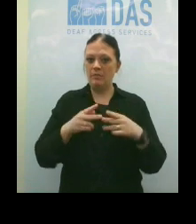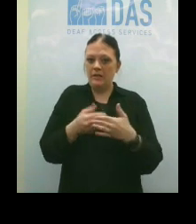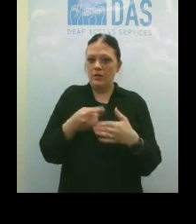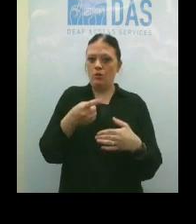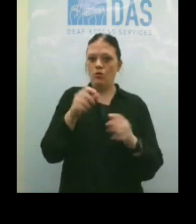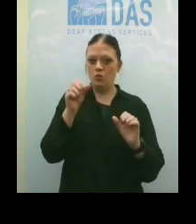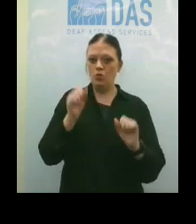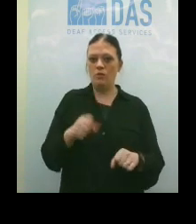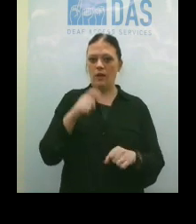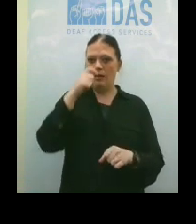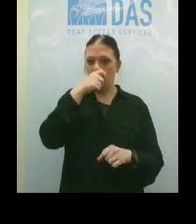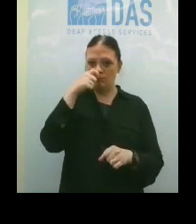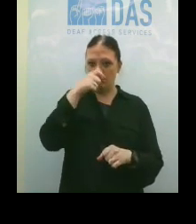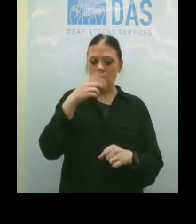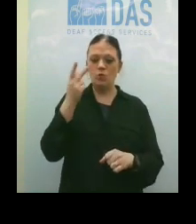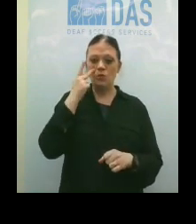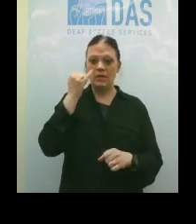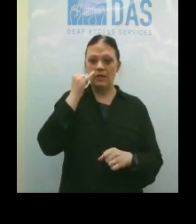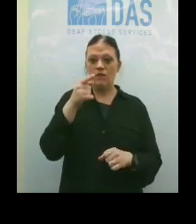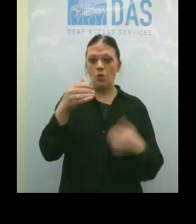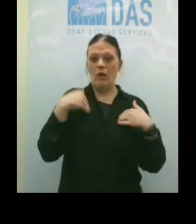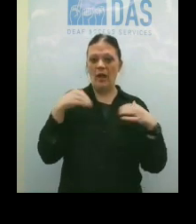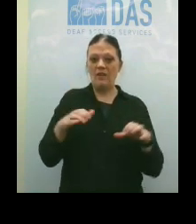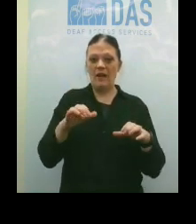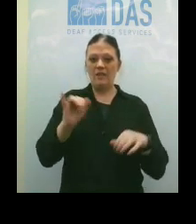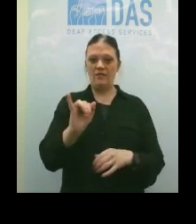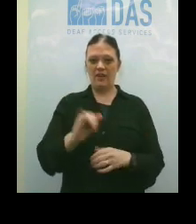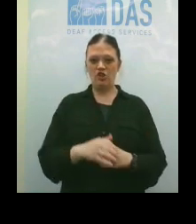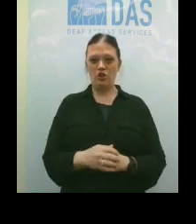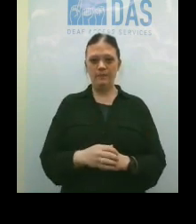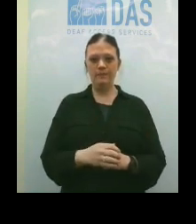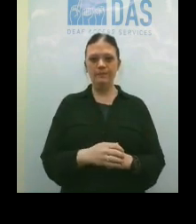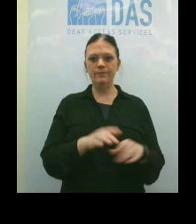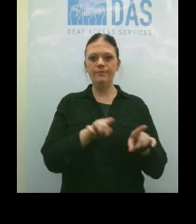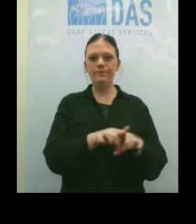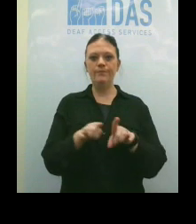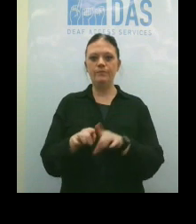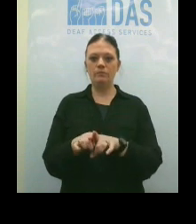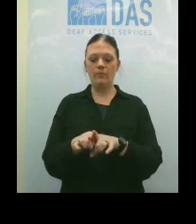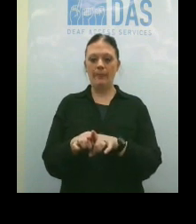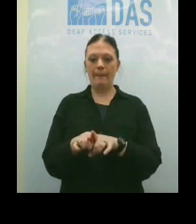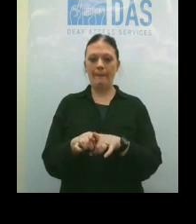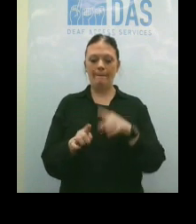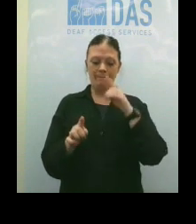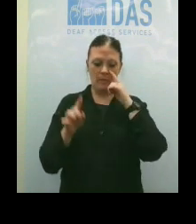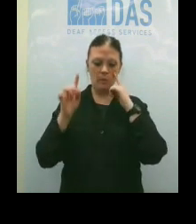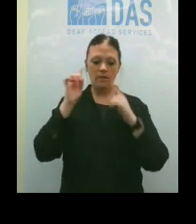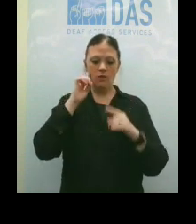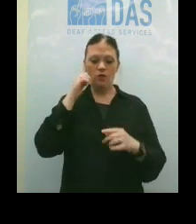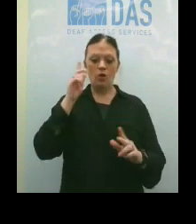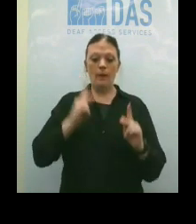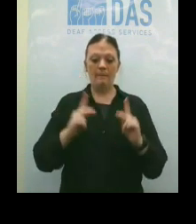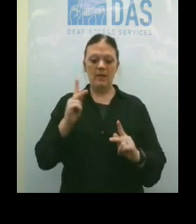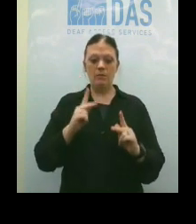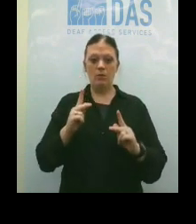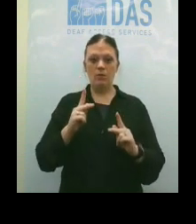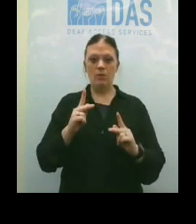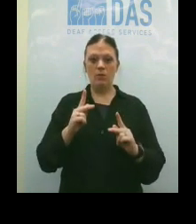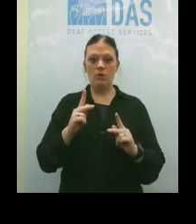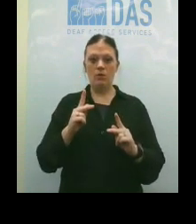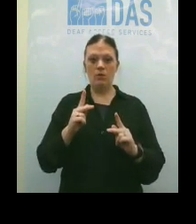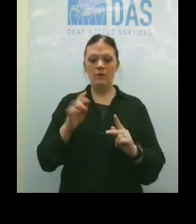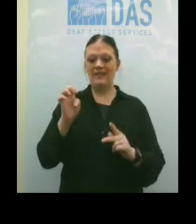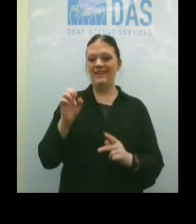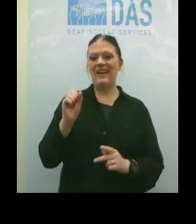you can get a nose swab to see if you have an active infection. Also, we've heard that for people who wear English as a